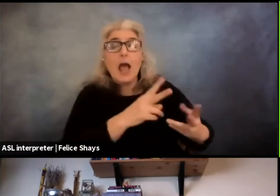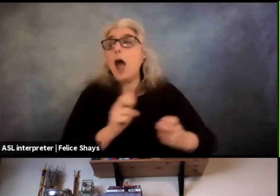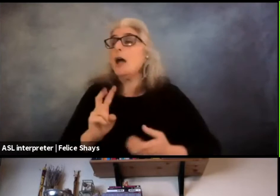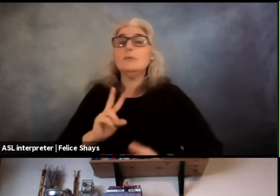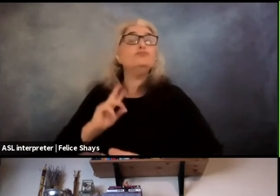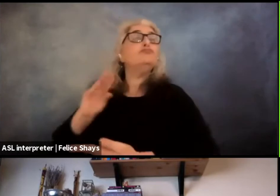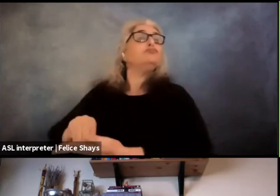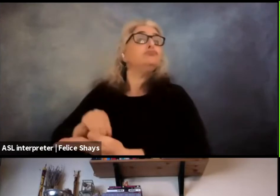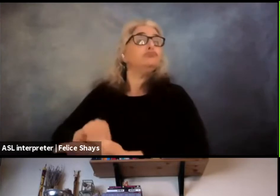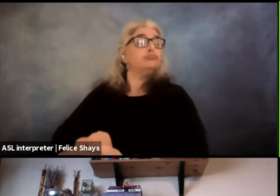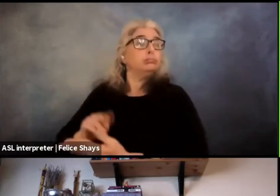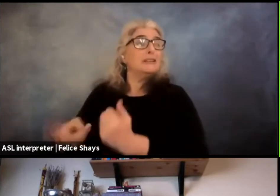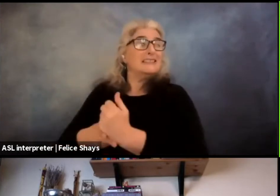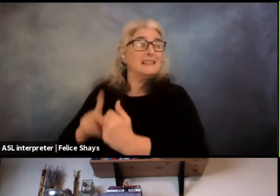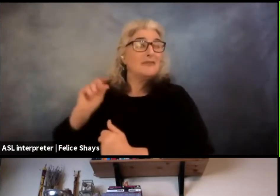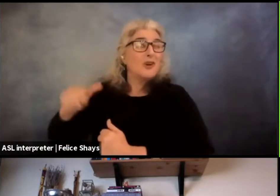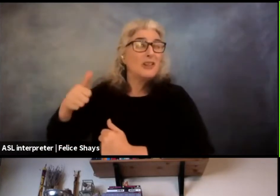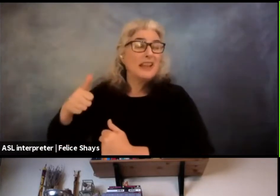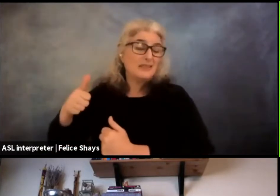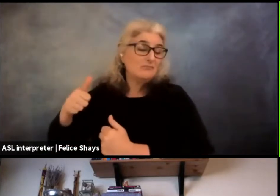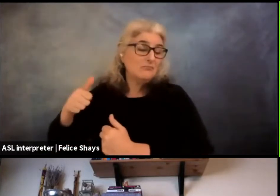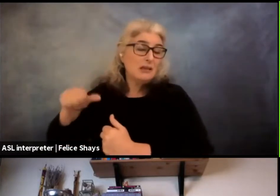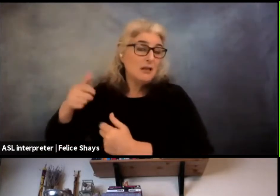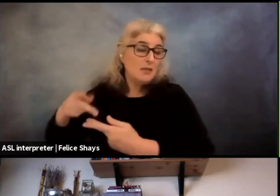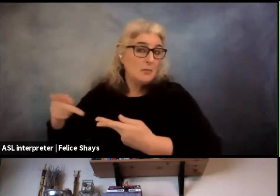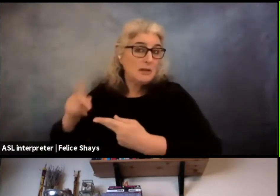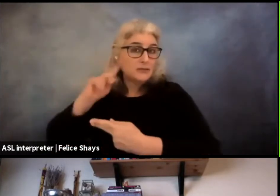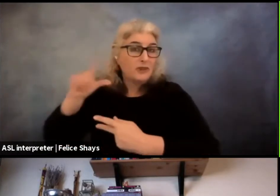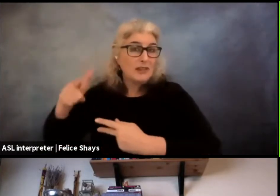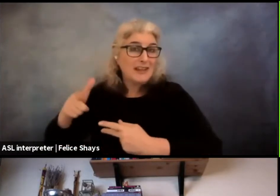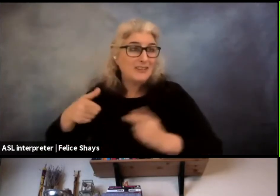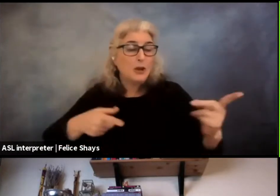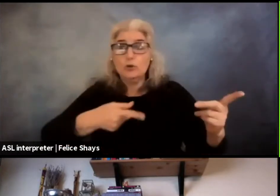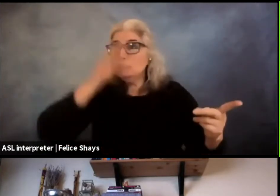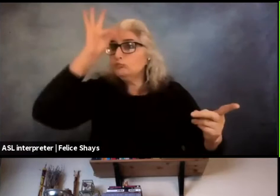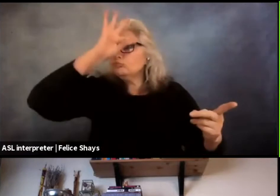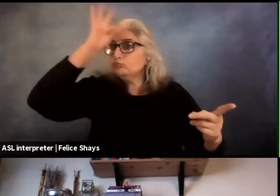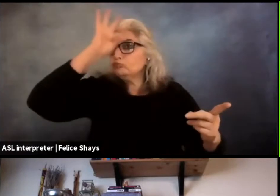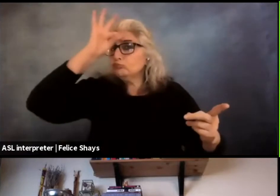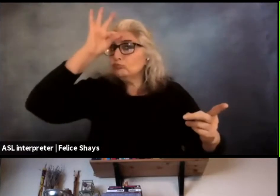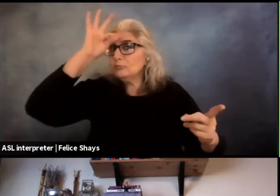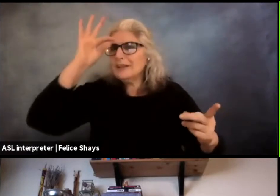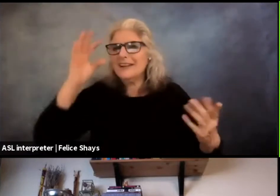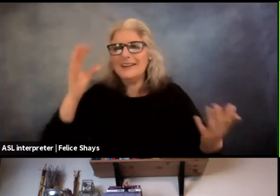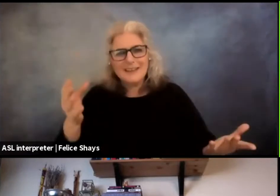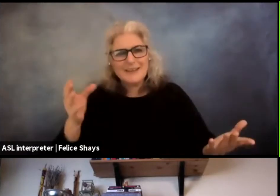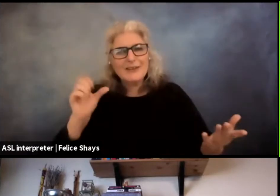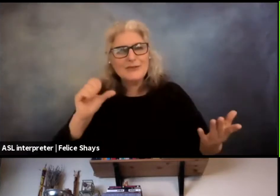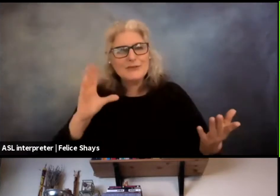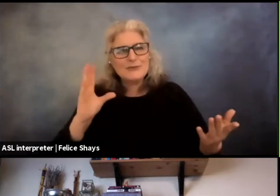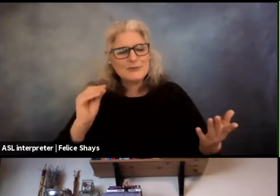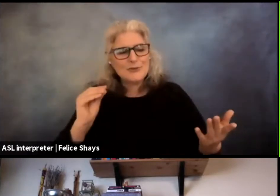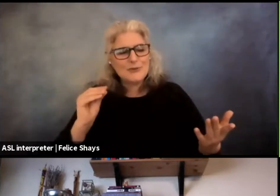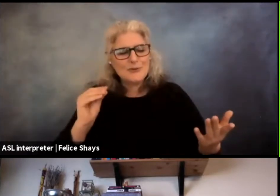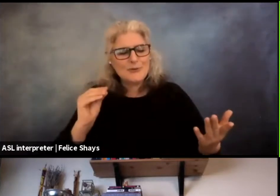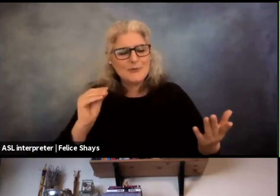that. So then if we were to like bring those kinds of ideas back of like, well,